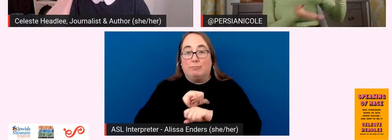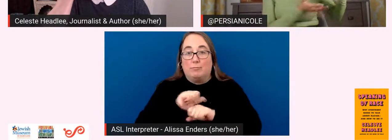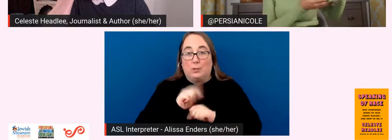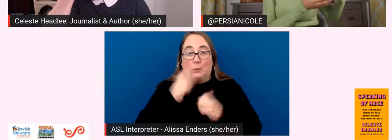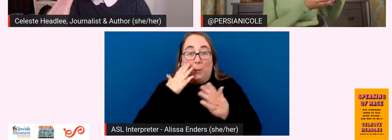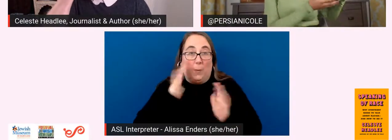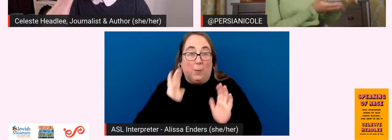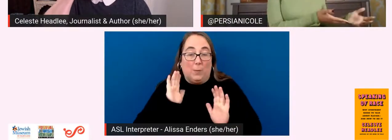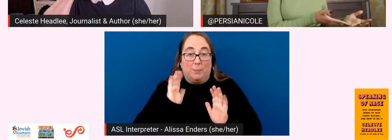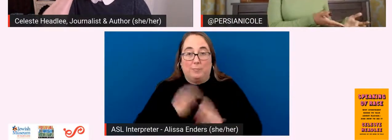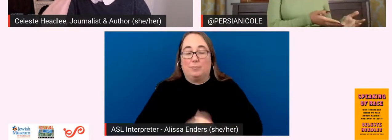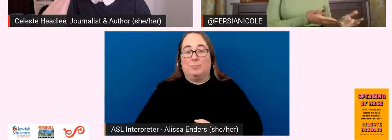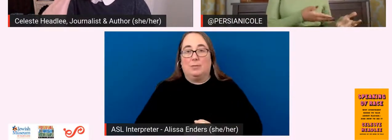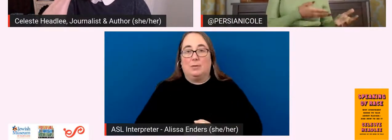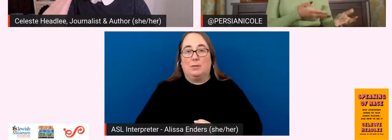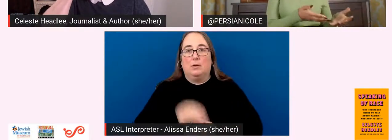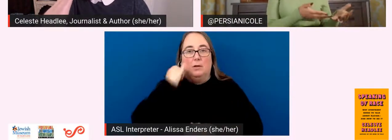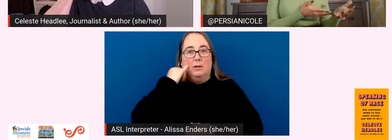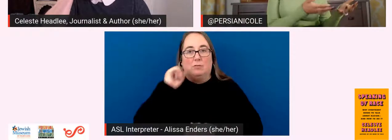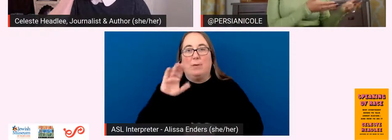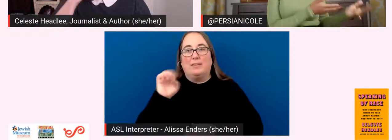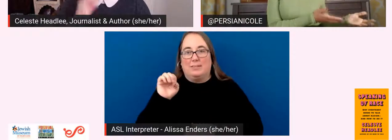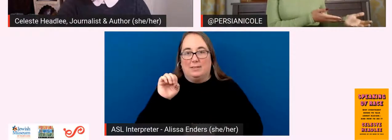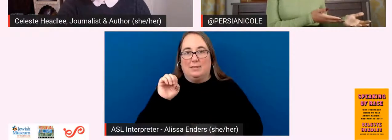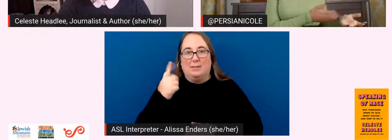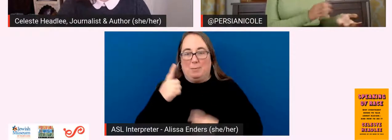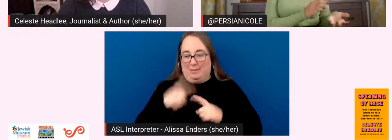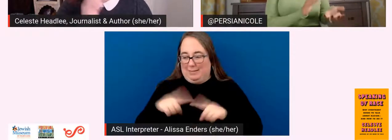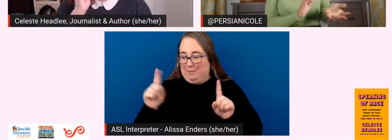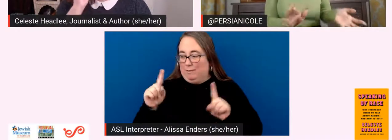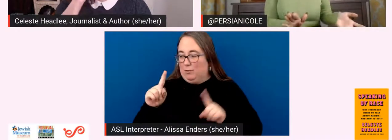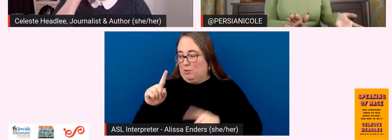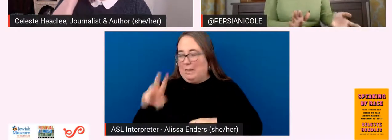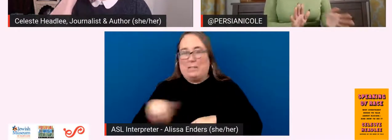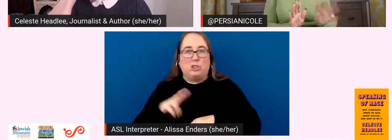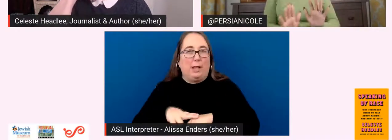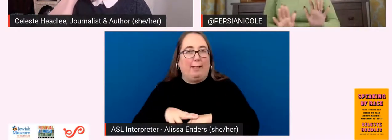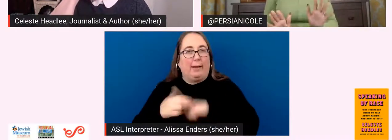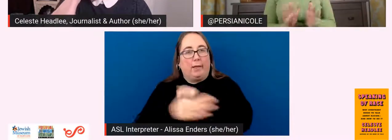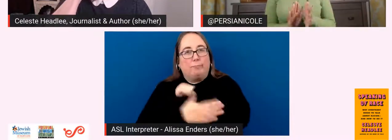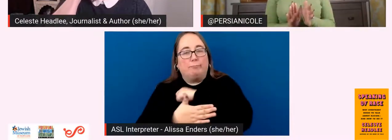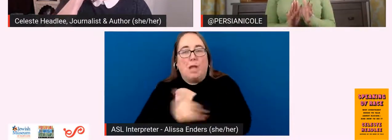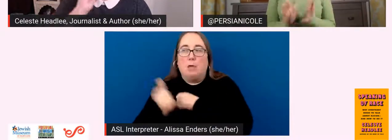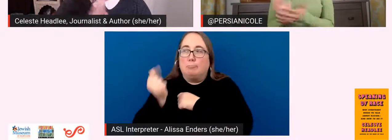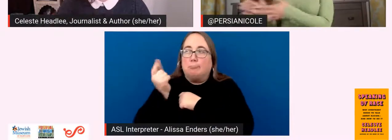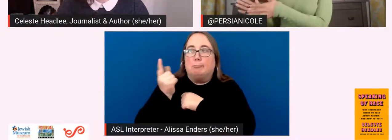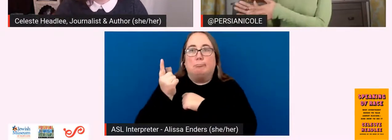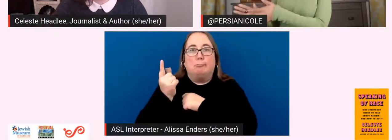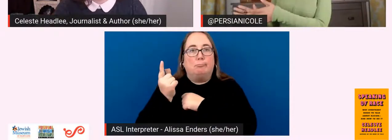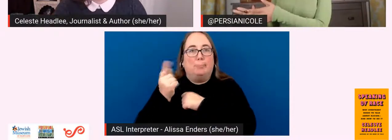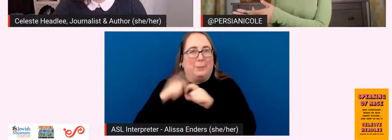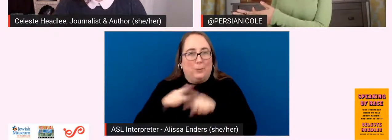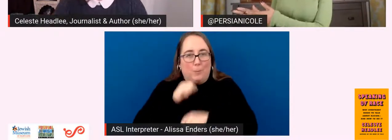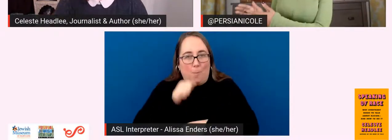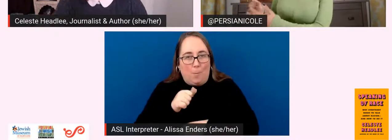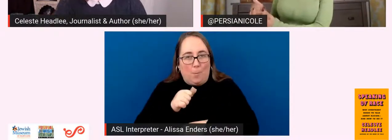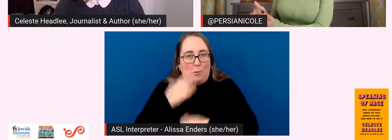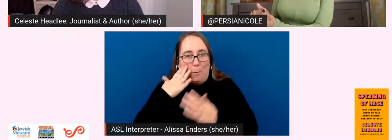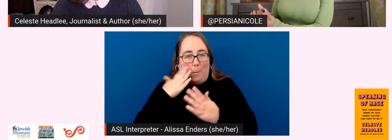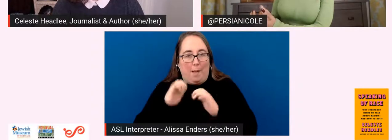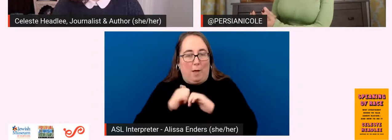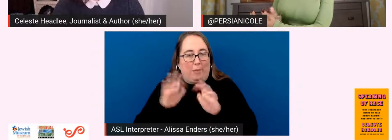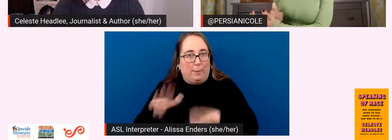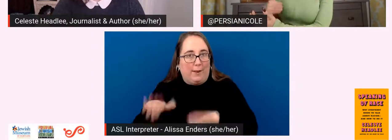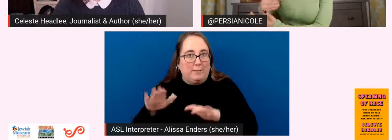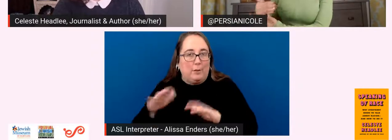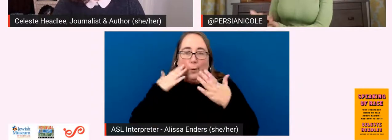don't. Even if it's a race, if you're telling somebody from a different nationality, oh, I understand, you know, but you don't, because you don't know how they were